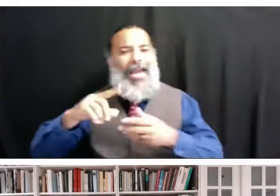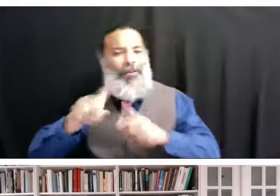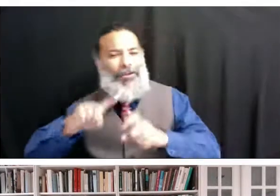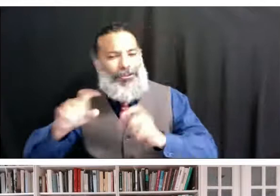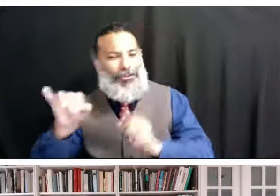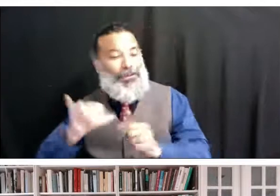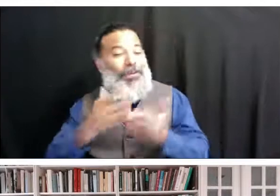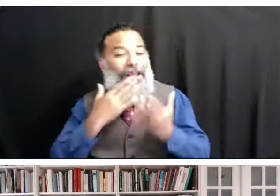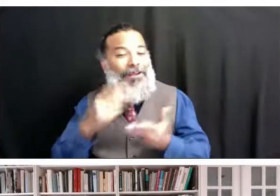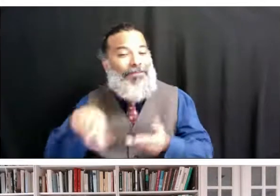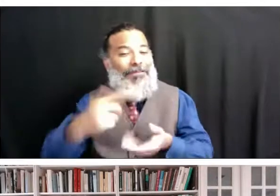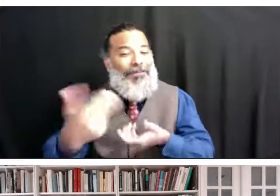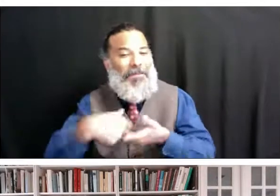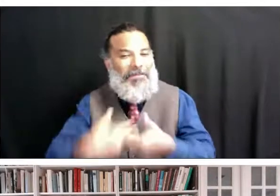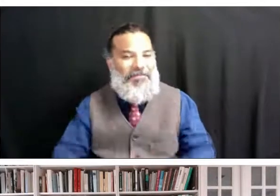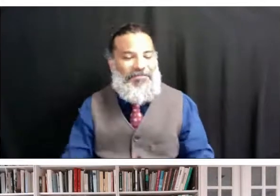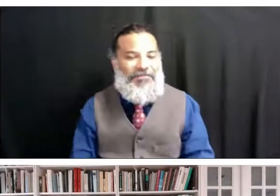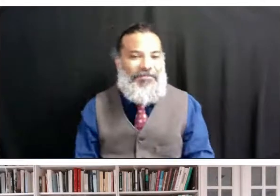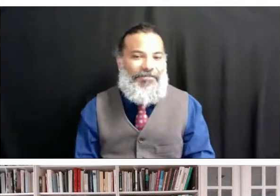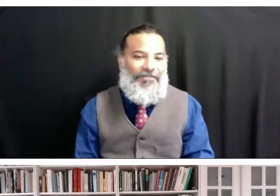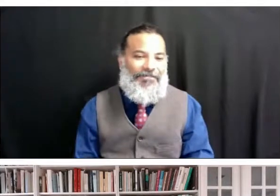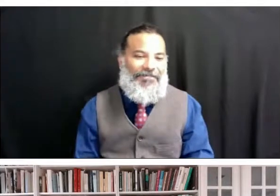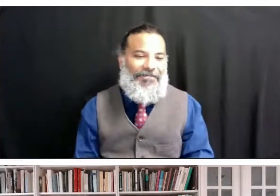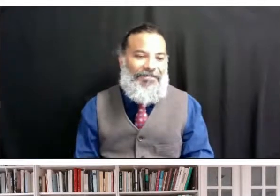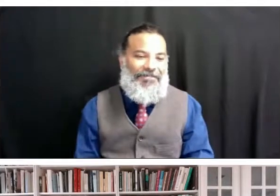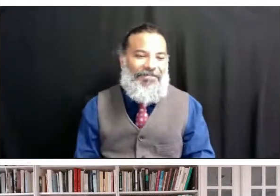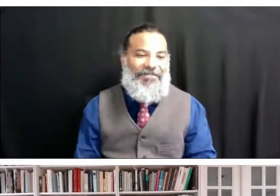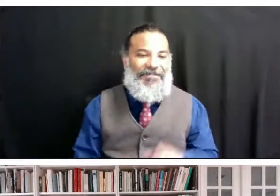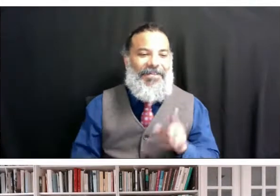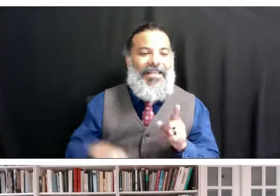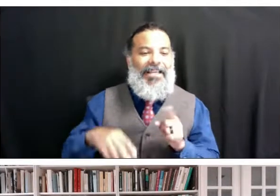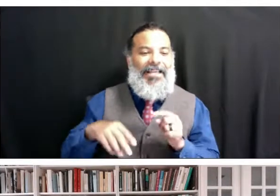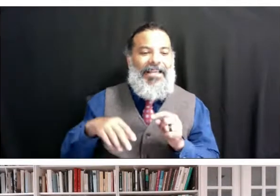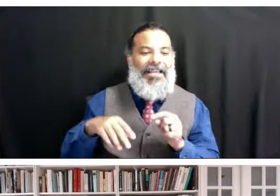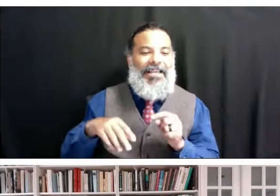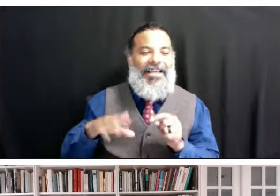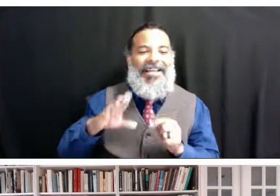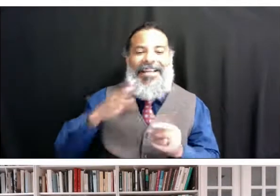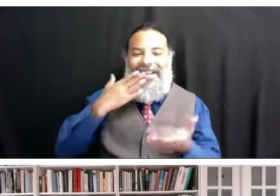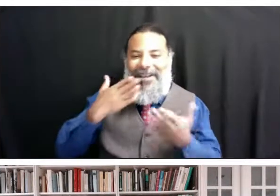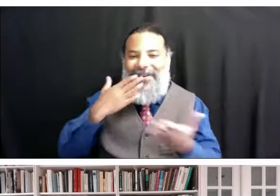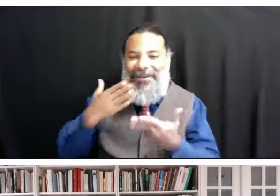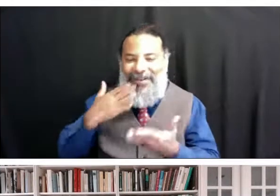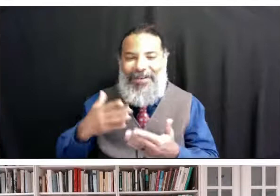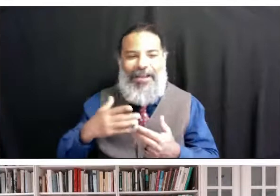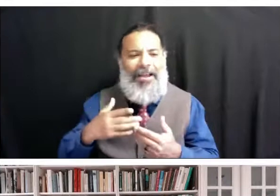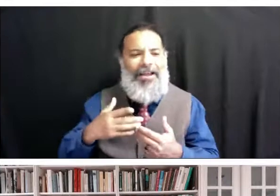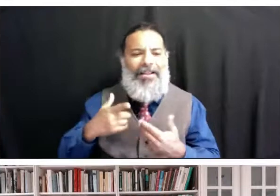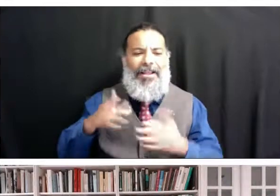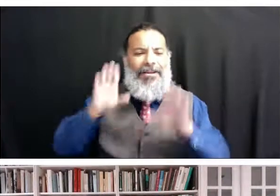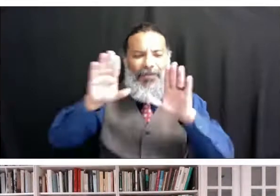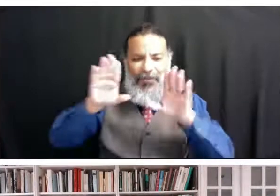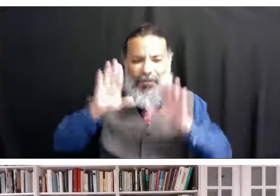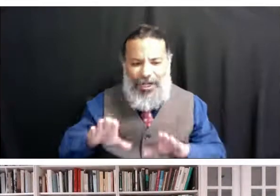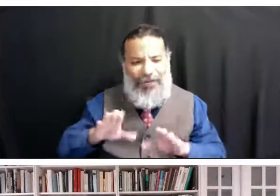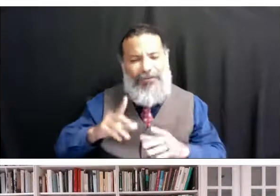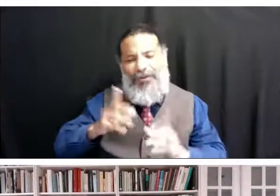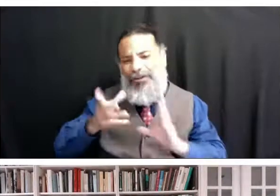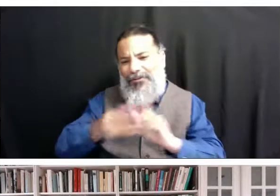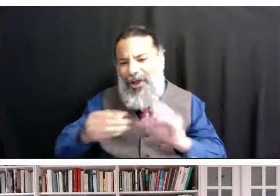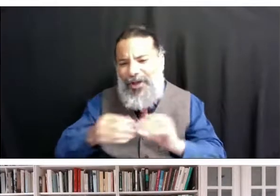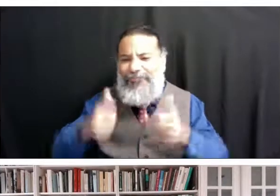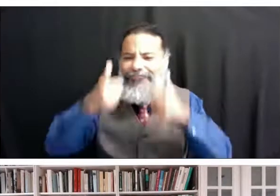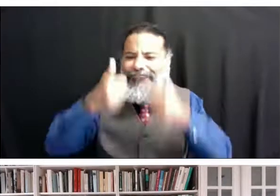everyone for joining us. Thank you, David. Thank you, Jean. It was a wonderful, wonderful talk.